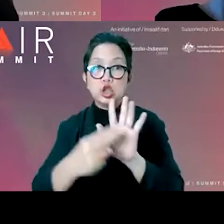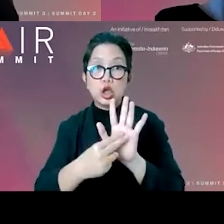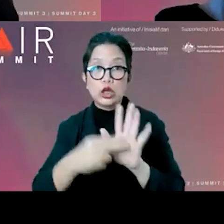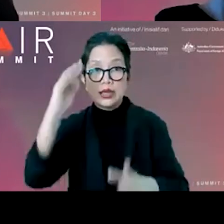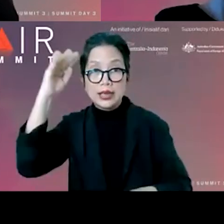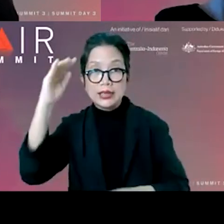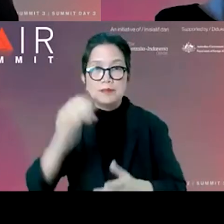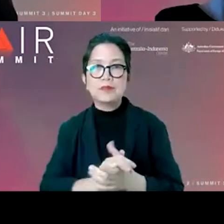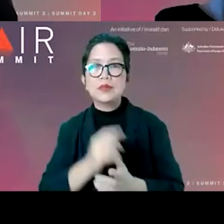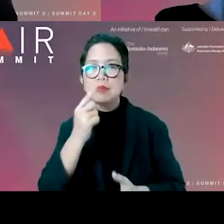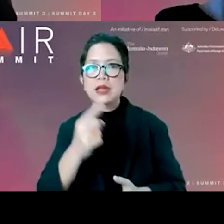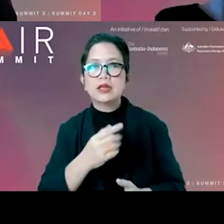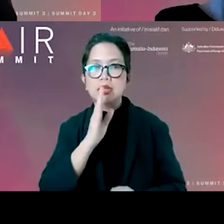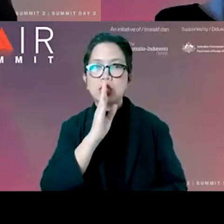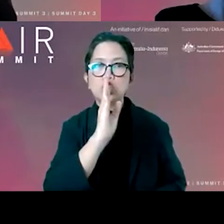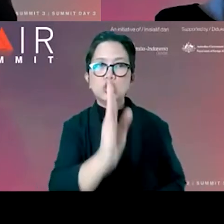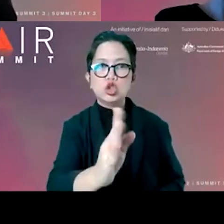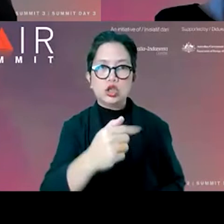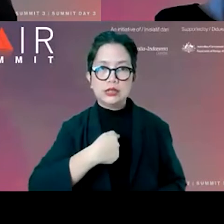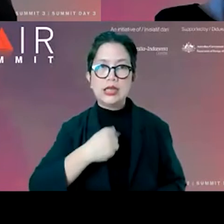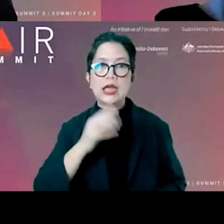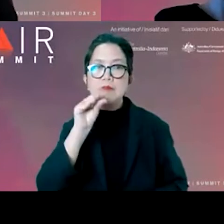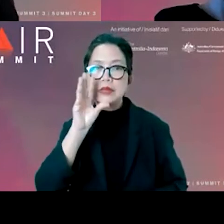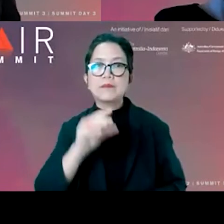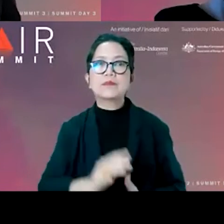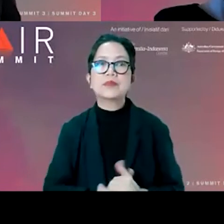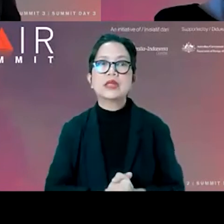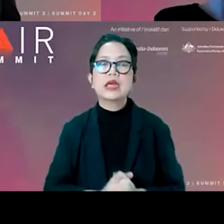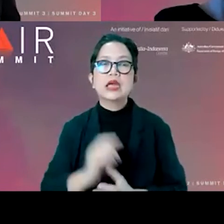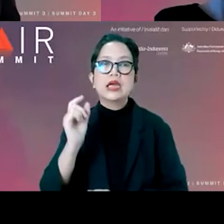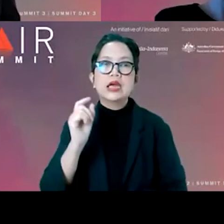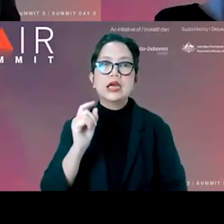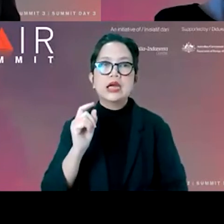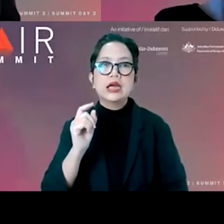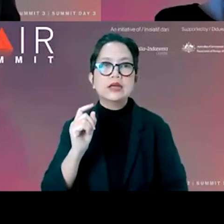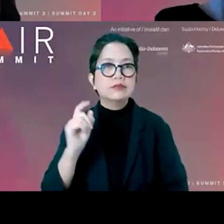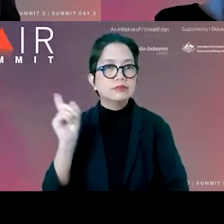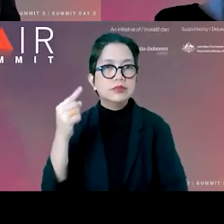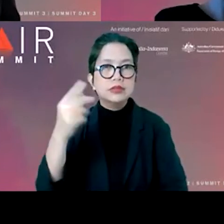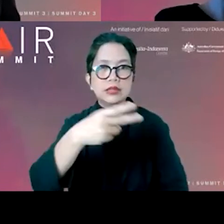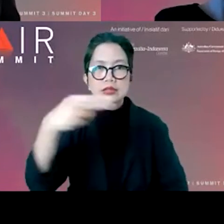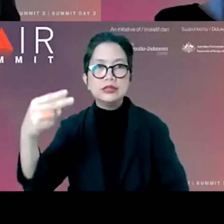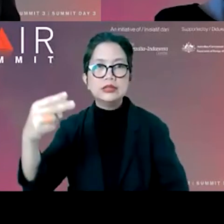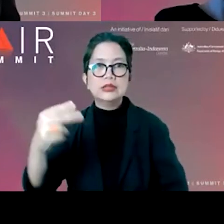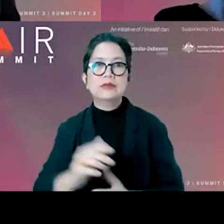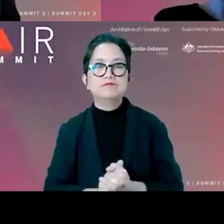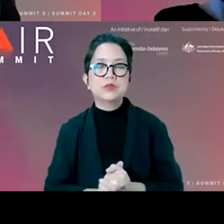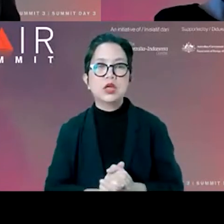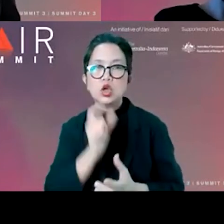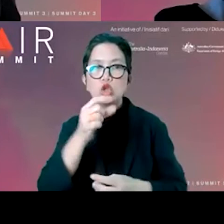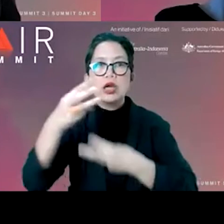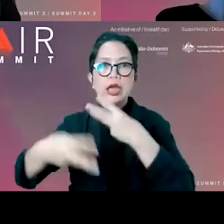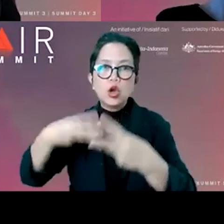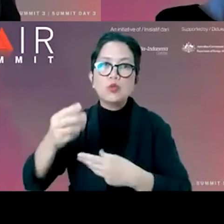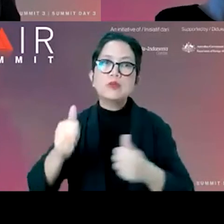a significantly growing economy, and I think that there's a lot of that transformation, albeit a lot